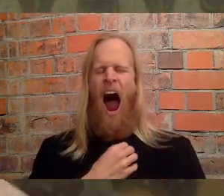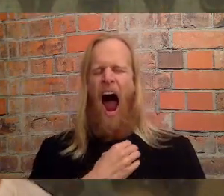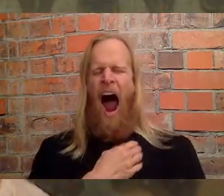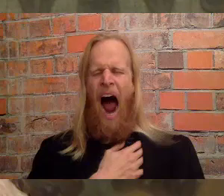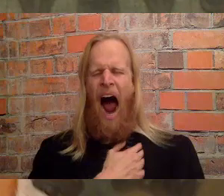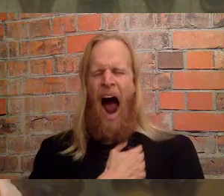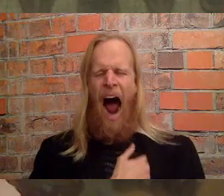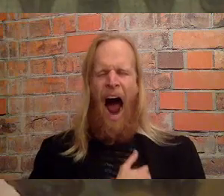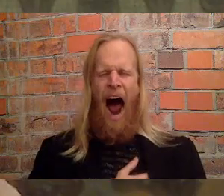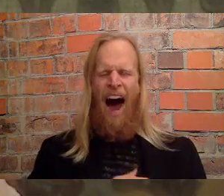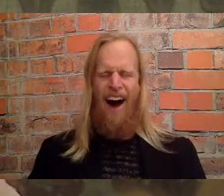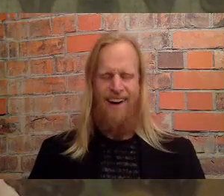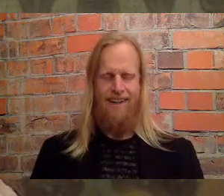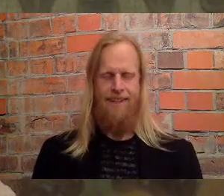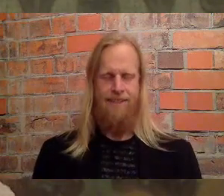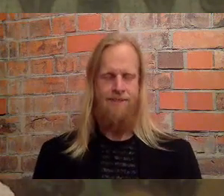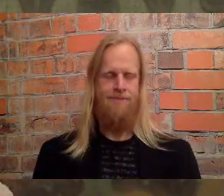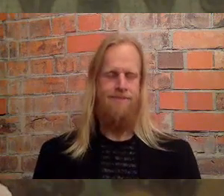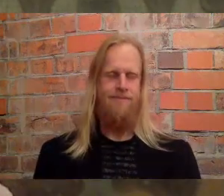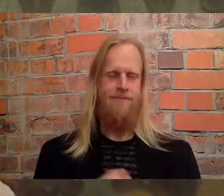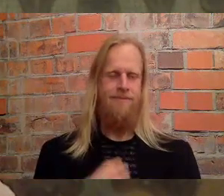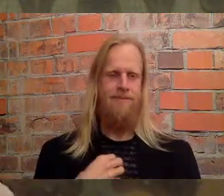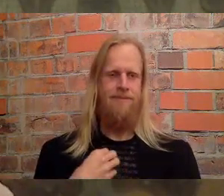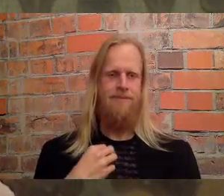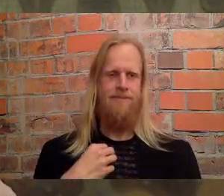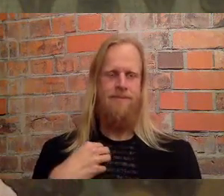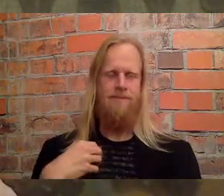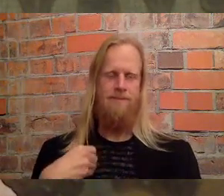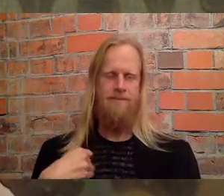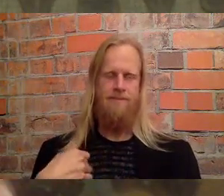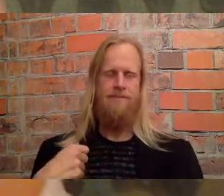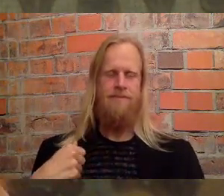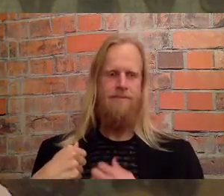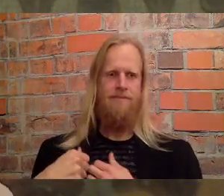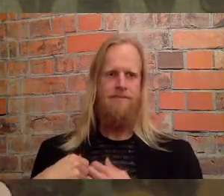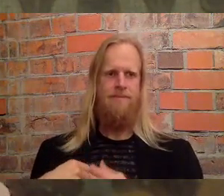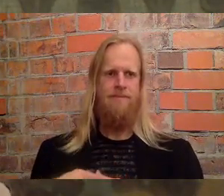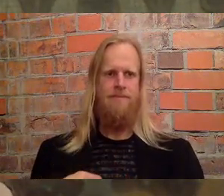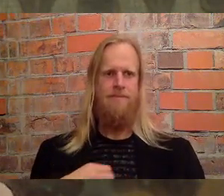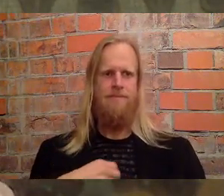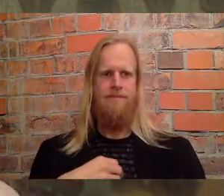And just giving yourself some compassion for the comfort zone.